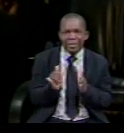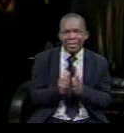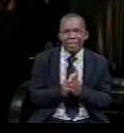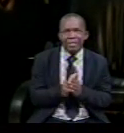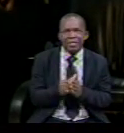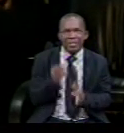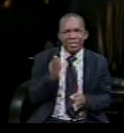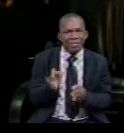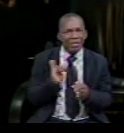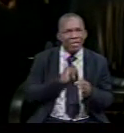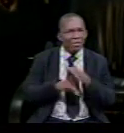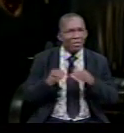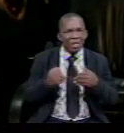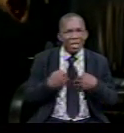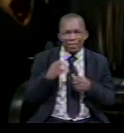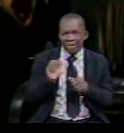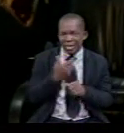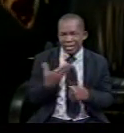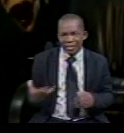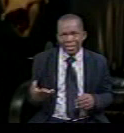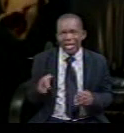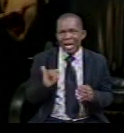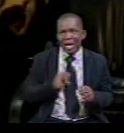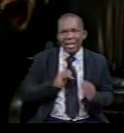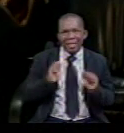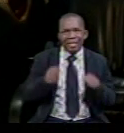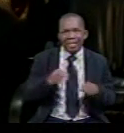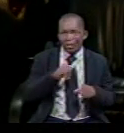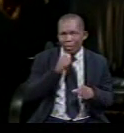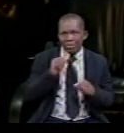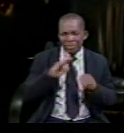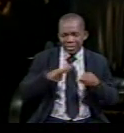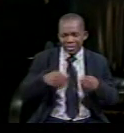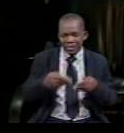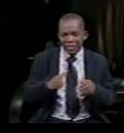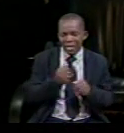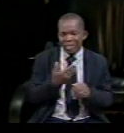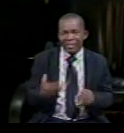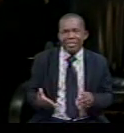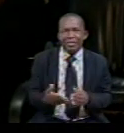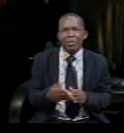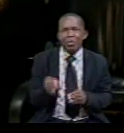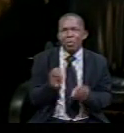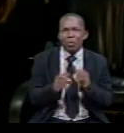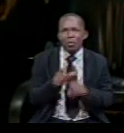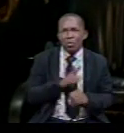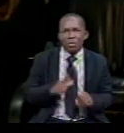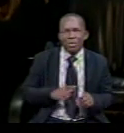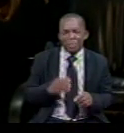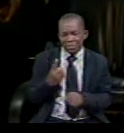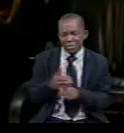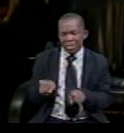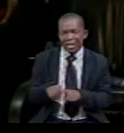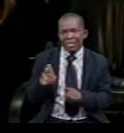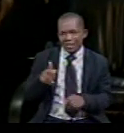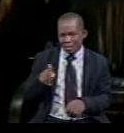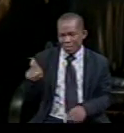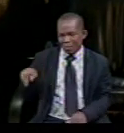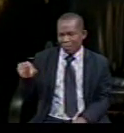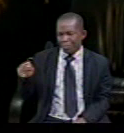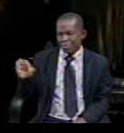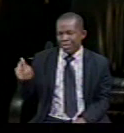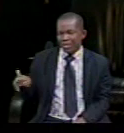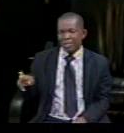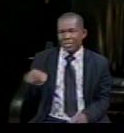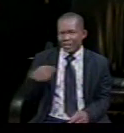I can offer nothing. So build me up, grant me capacity. Peter said, what I have is what I give. Fill me and feed